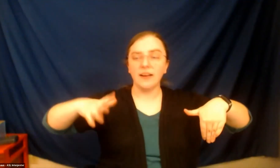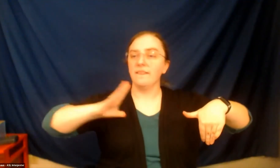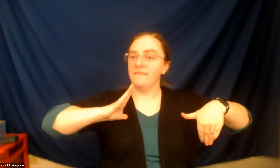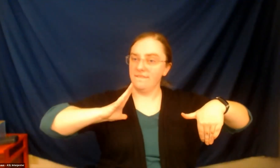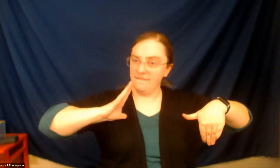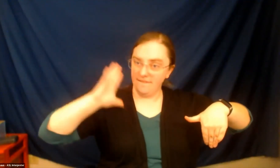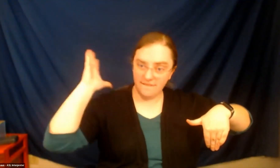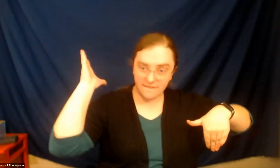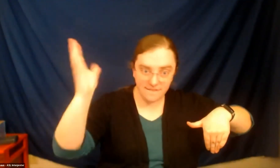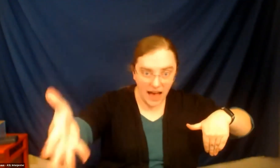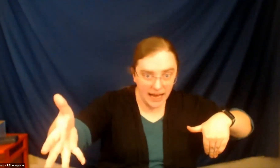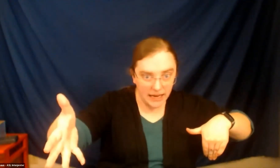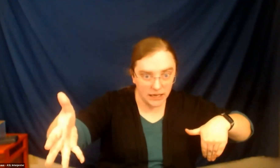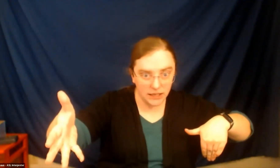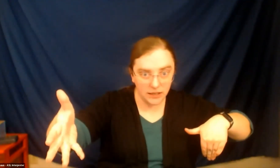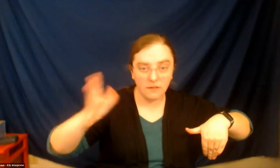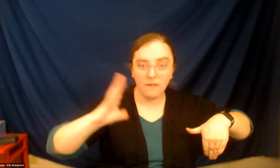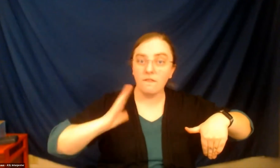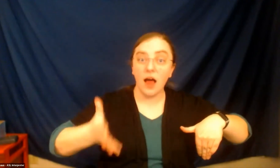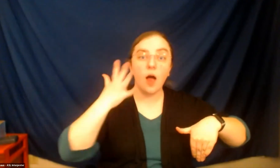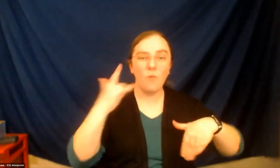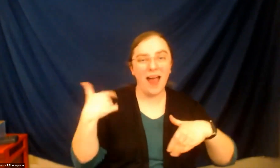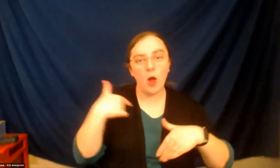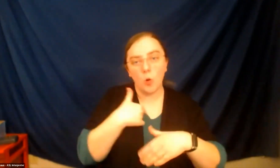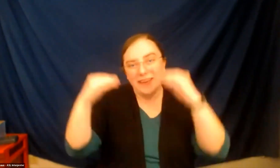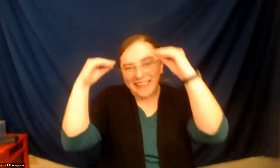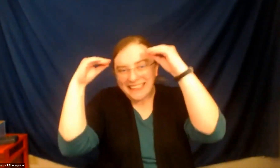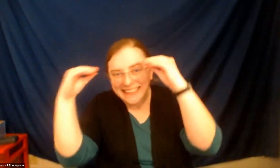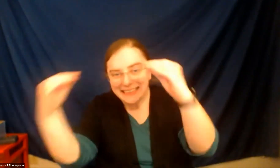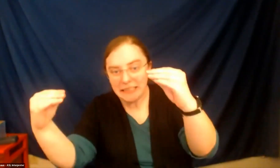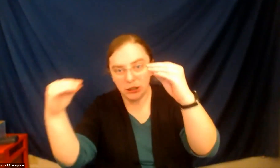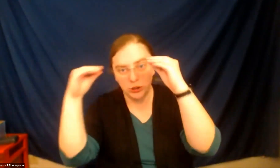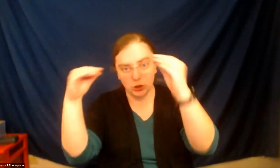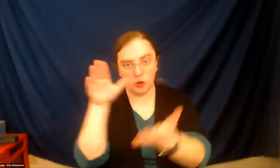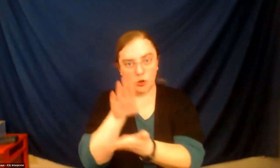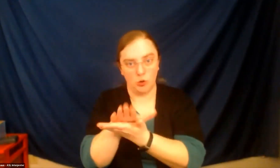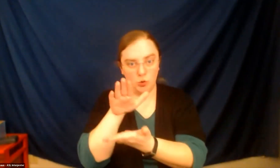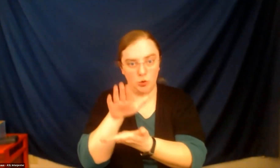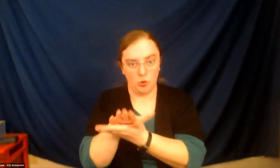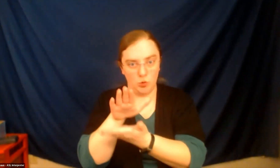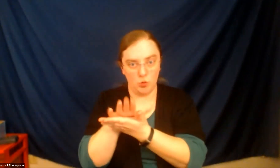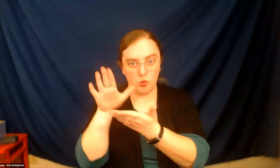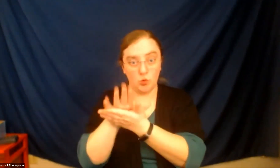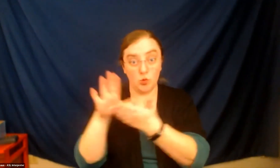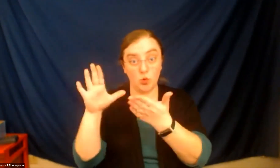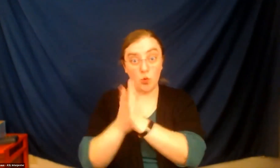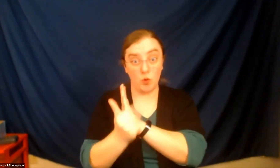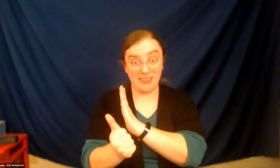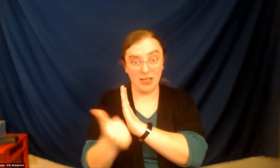to ask us. And this will just be a time for question and answer until we end.